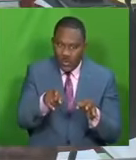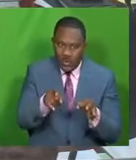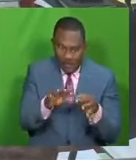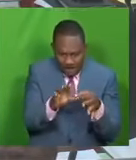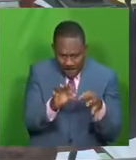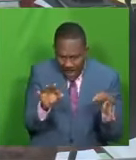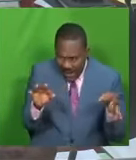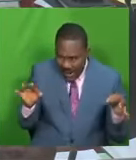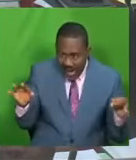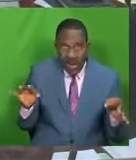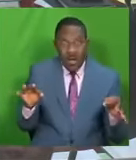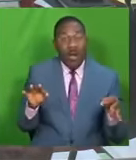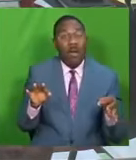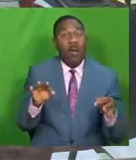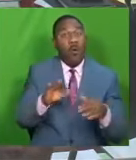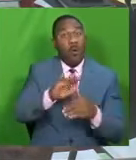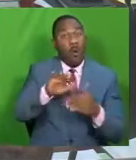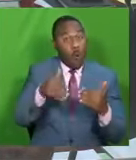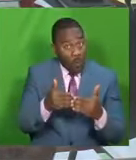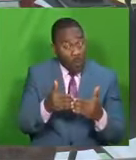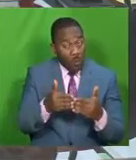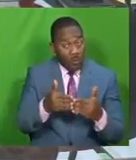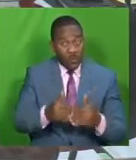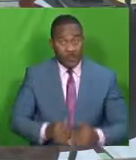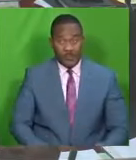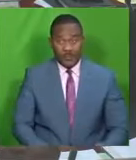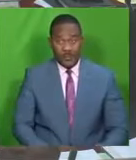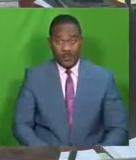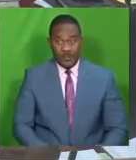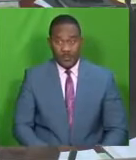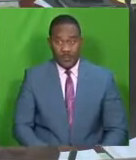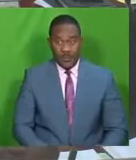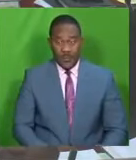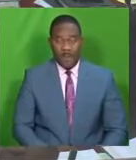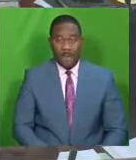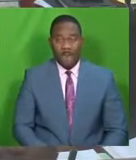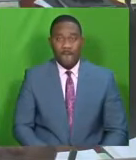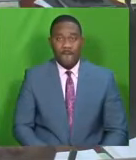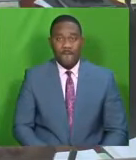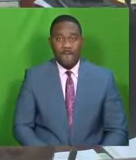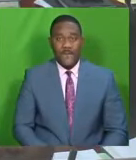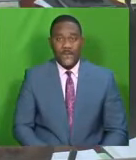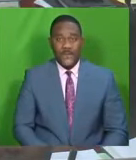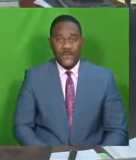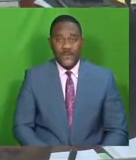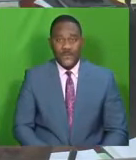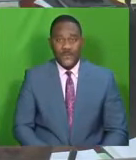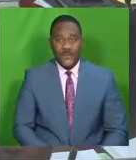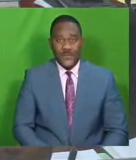spirit. Mr. Speaker, with respect to that particular issue,